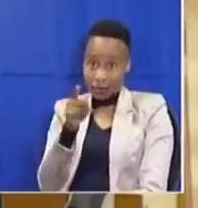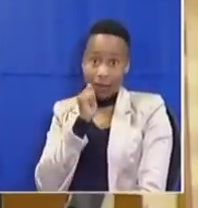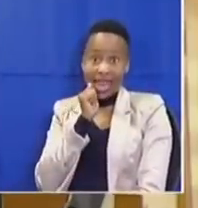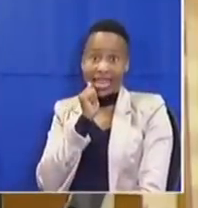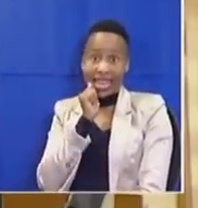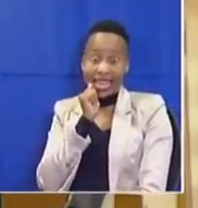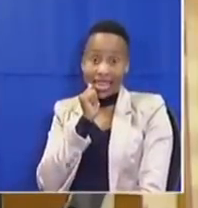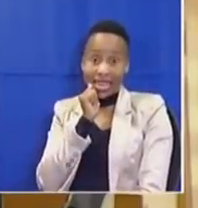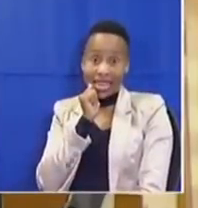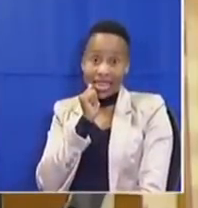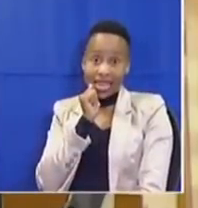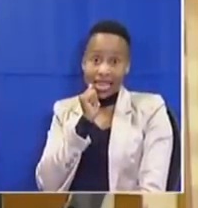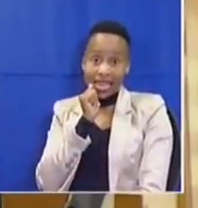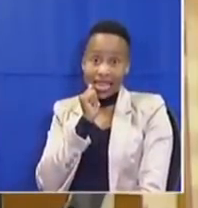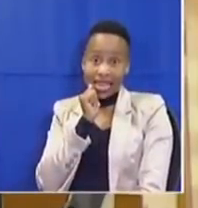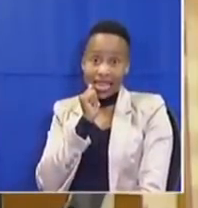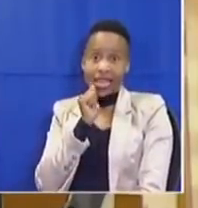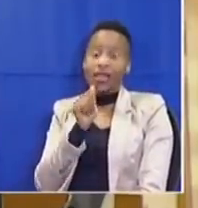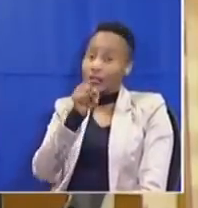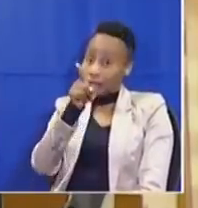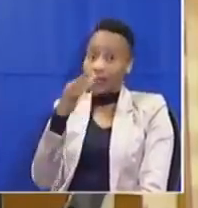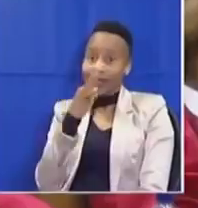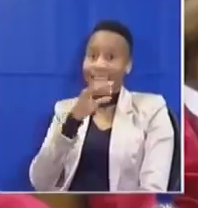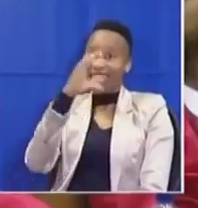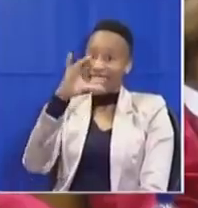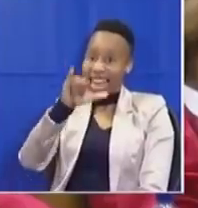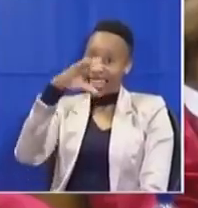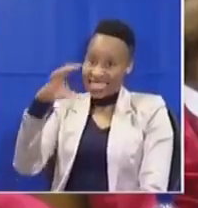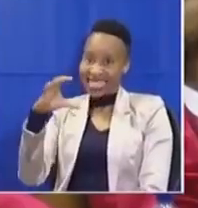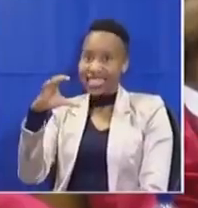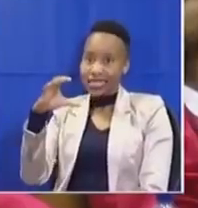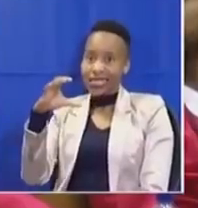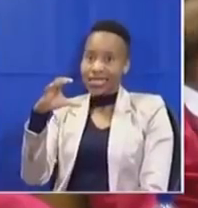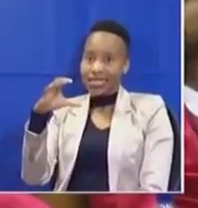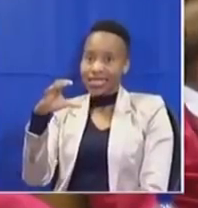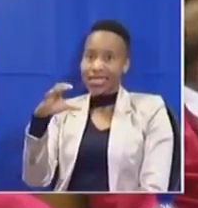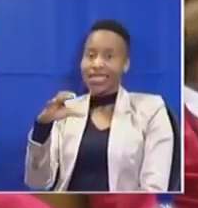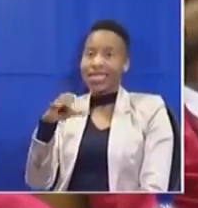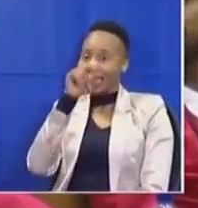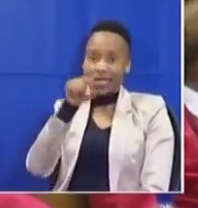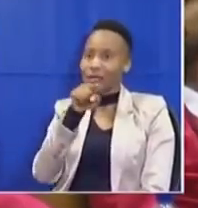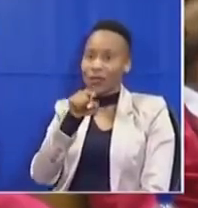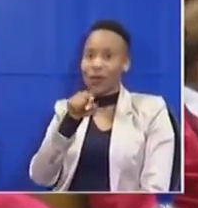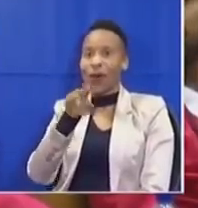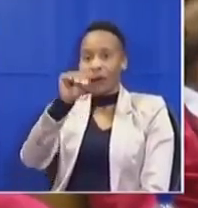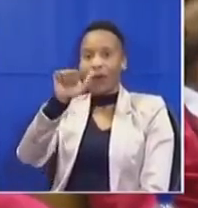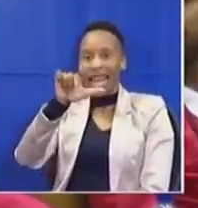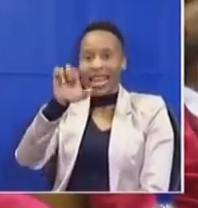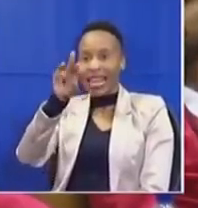not to are, call honourable, the CIC Julius Malema, is honourable. Julius Malema, tell